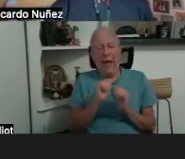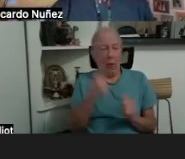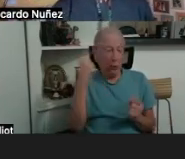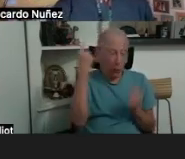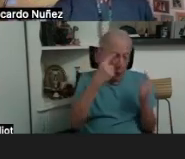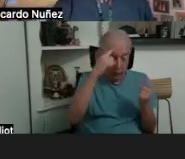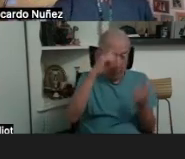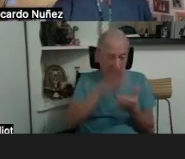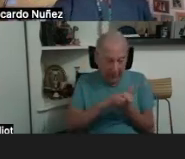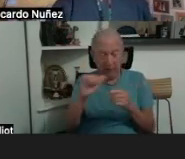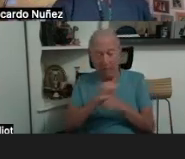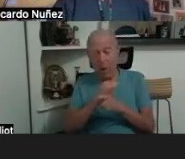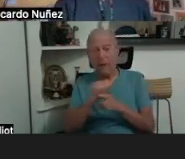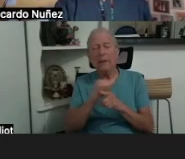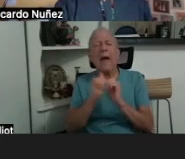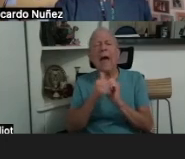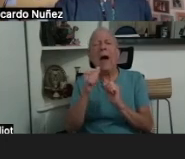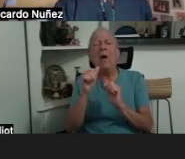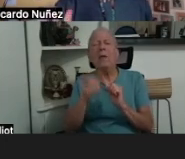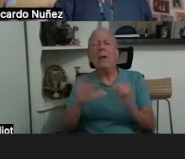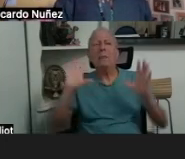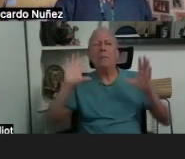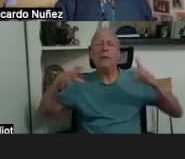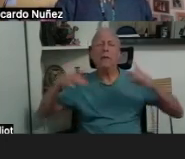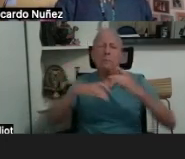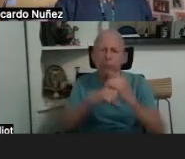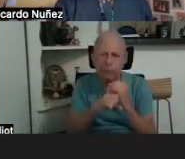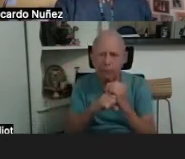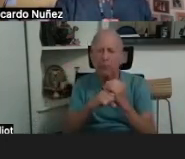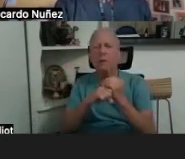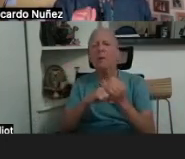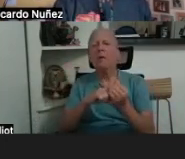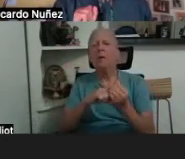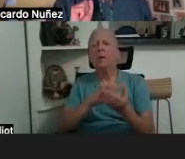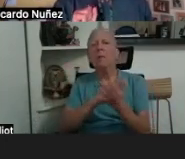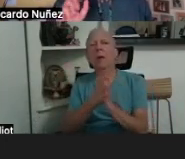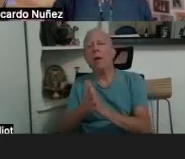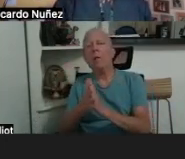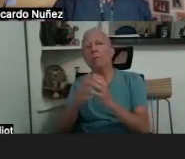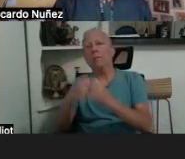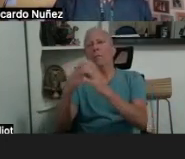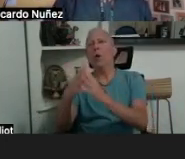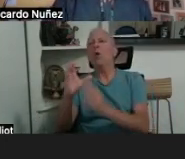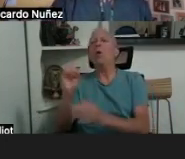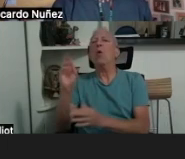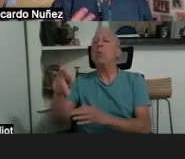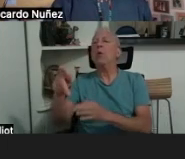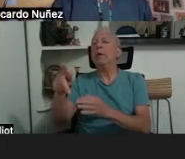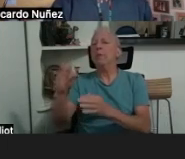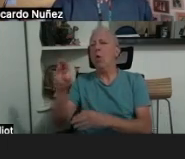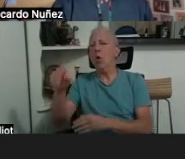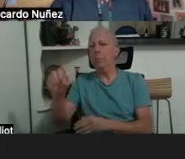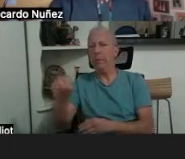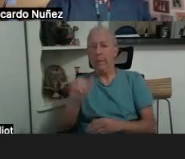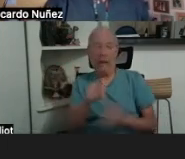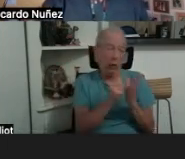and practices have been distilled into various corporate forms that you might interact with as an attorney or as someone